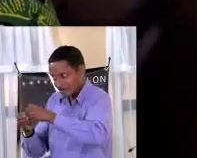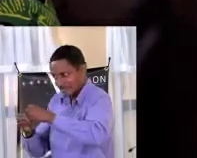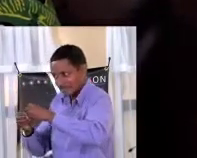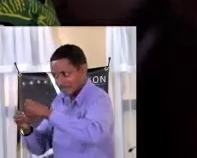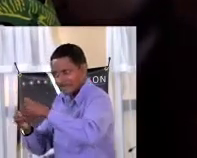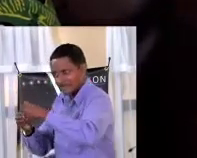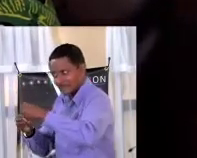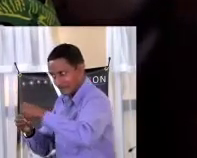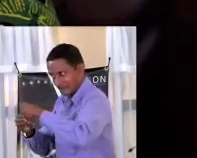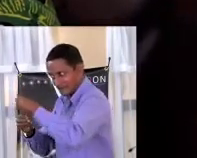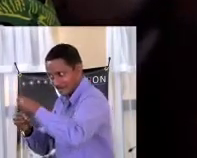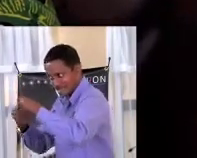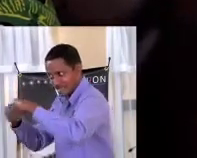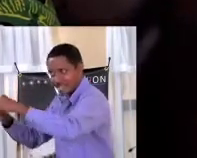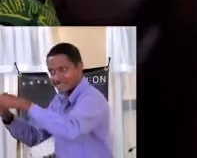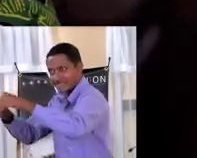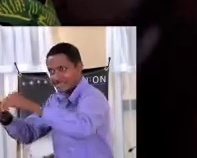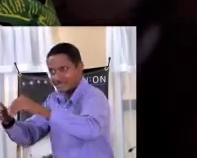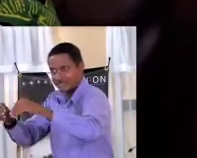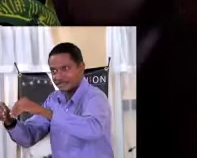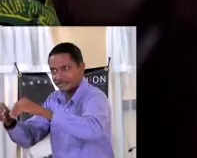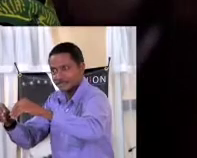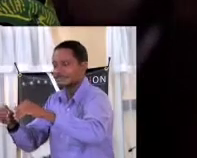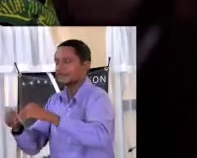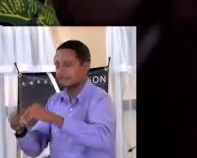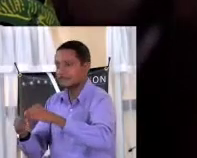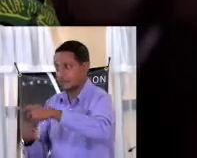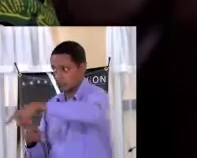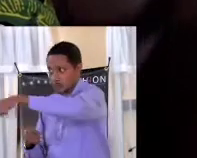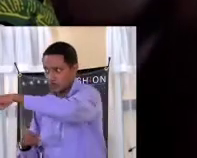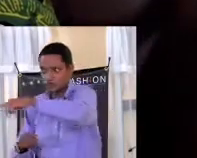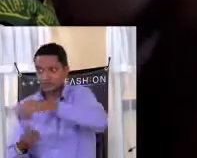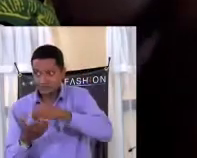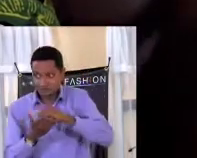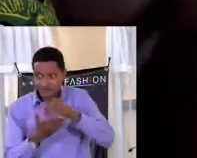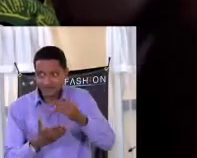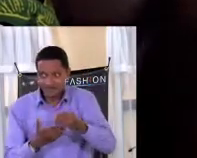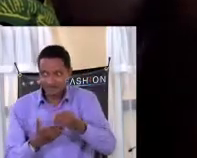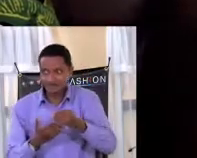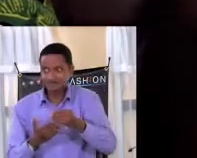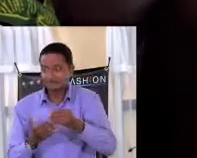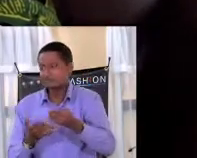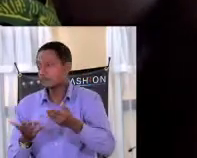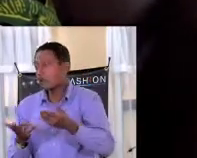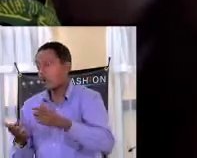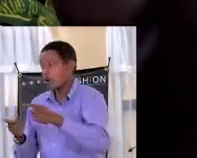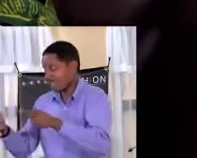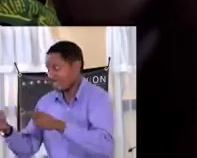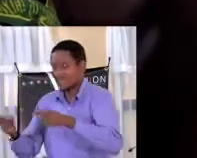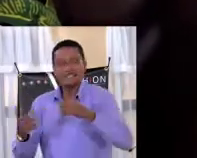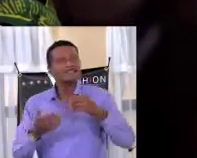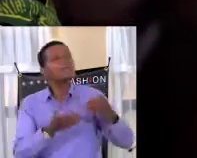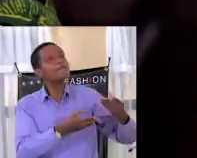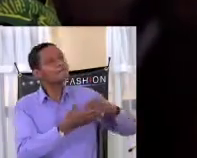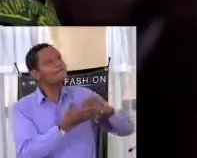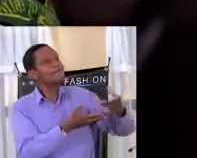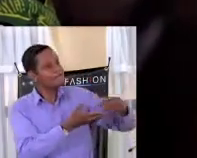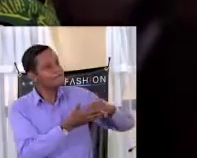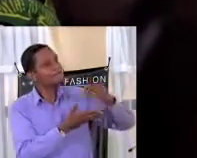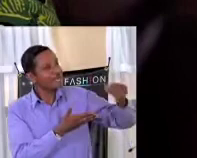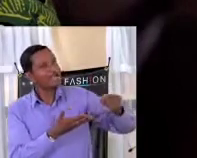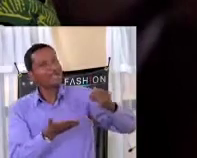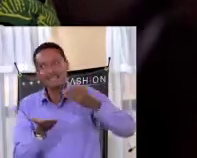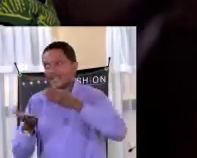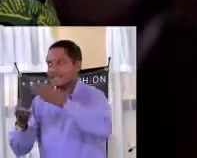your consumer. Your consumer is the end user, or the customer is the person who purchases on behalf of the consumer, or maybe the consumer themselves, but